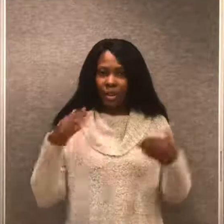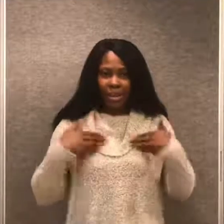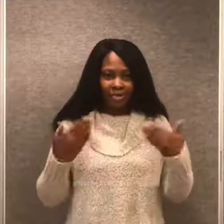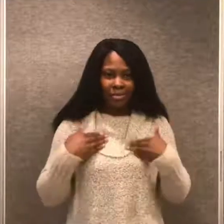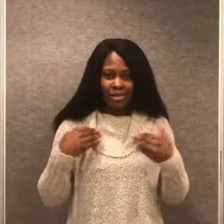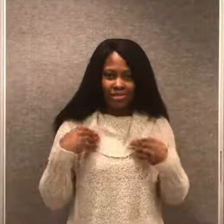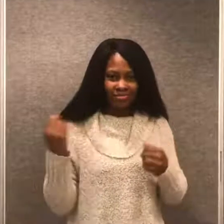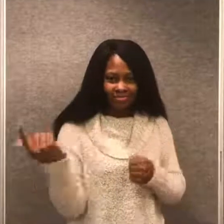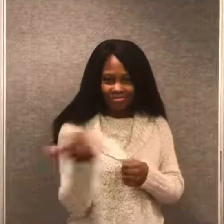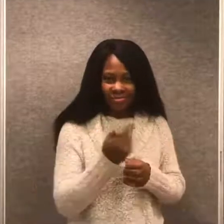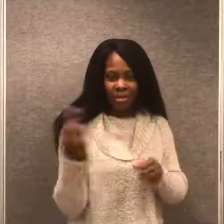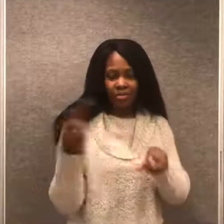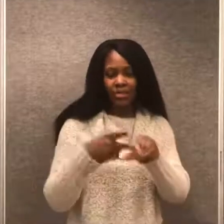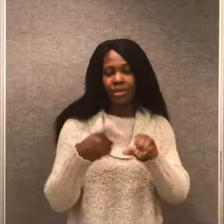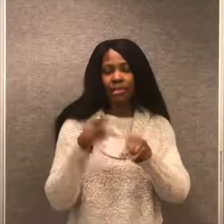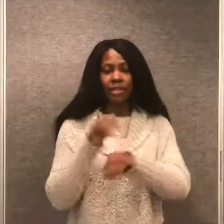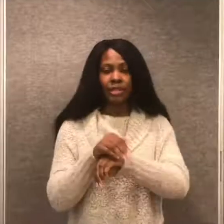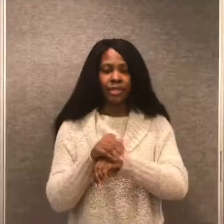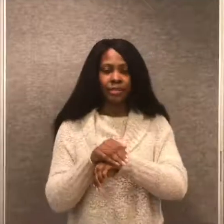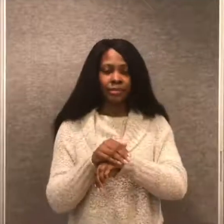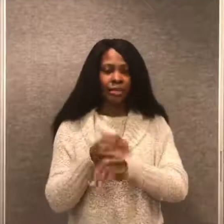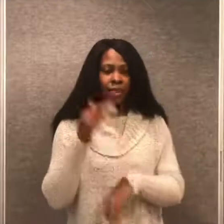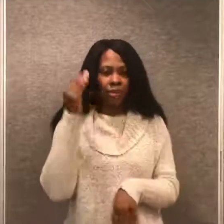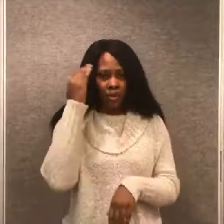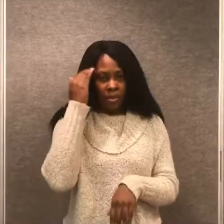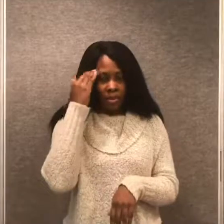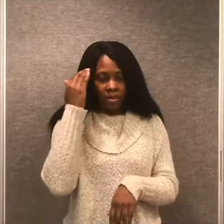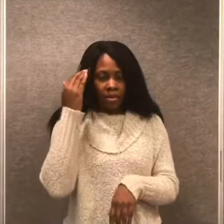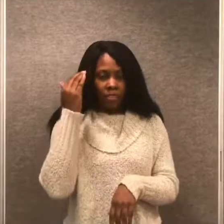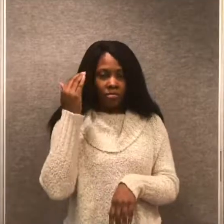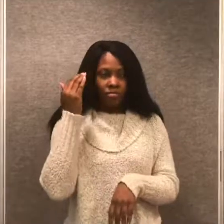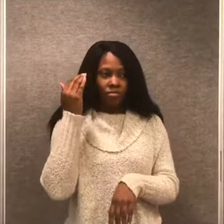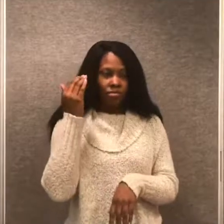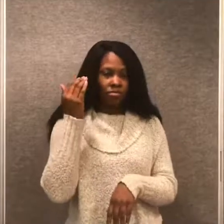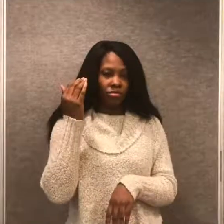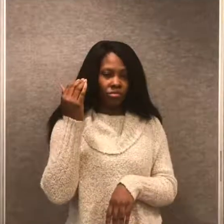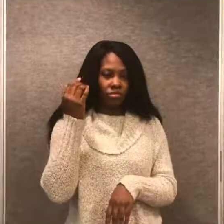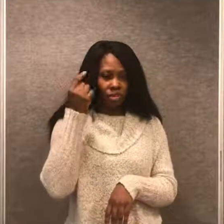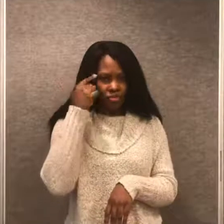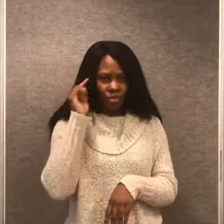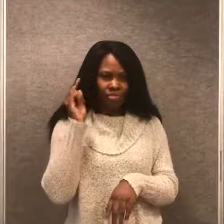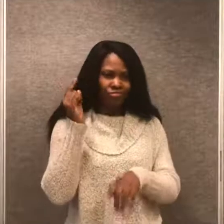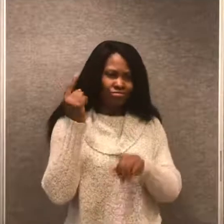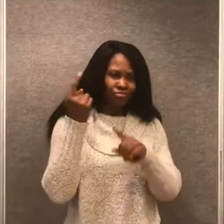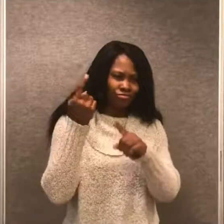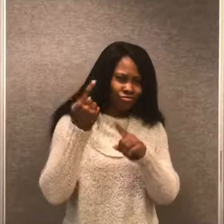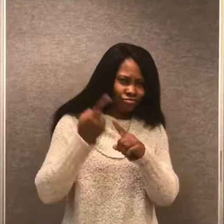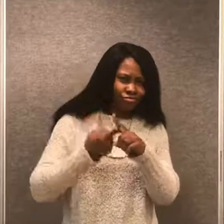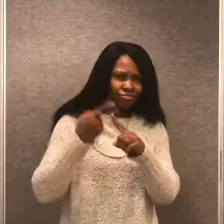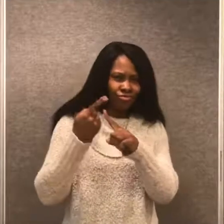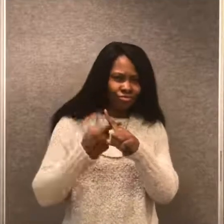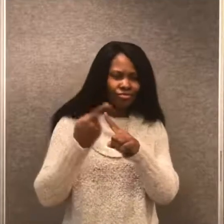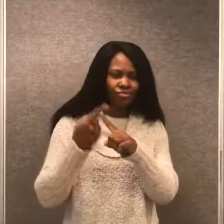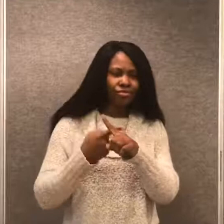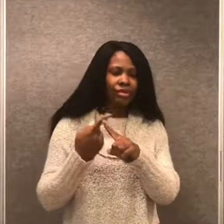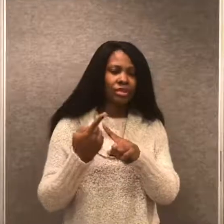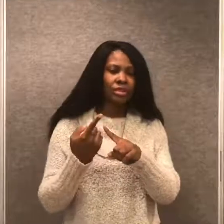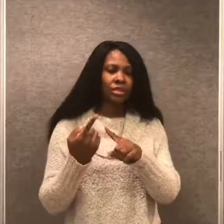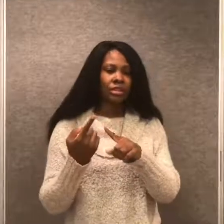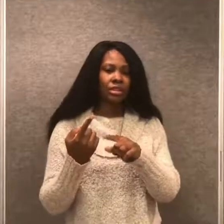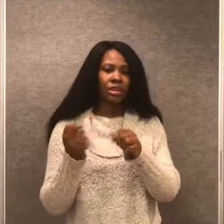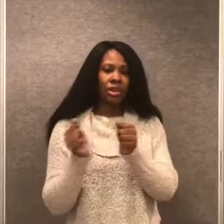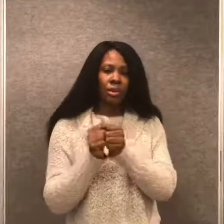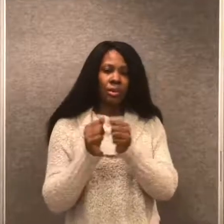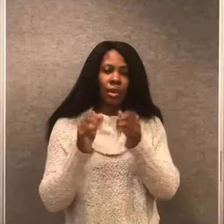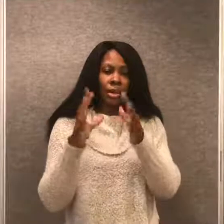of you have joined us tonight. We know for the past really few months with these